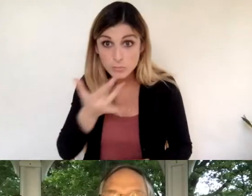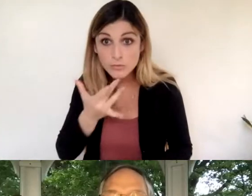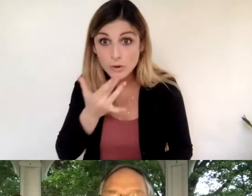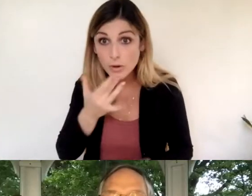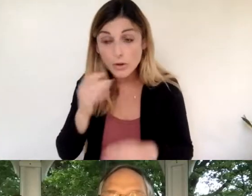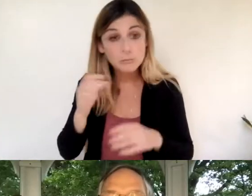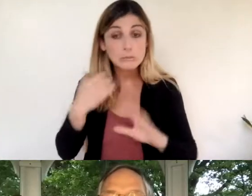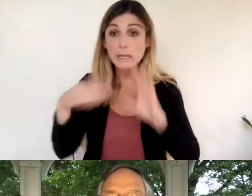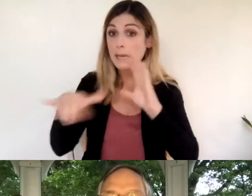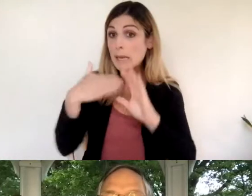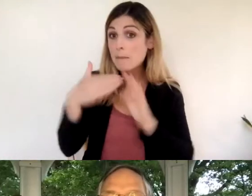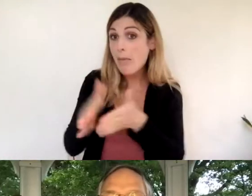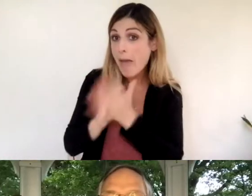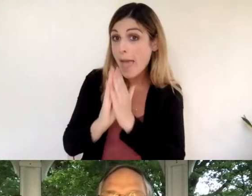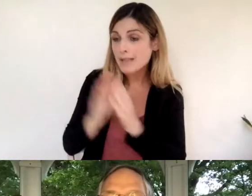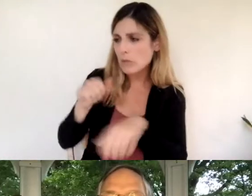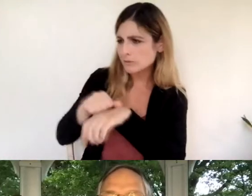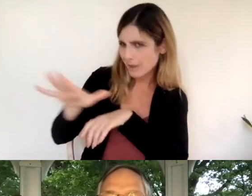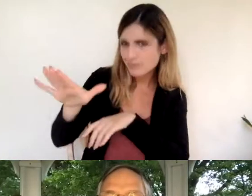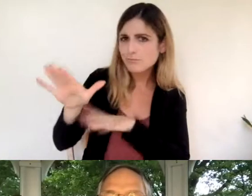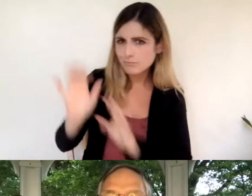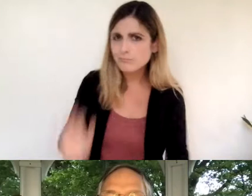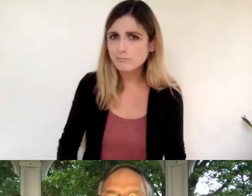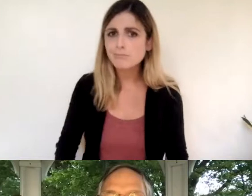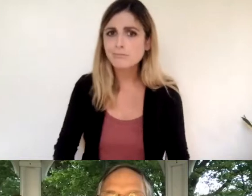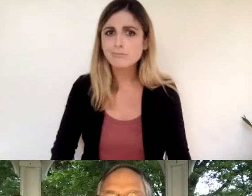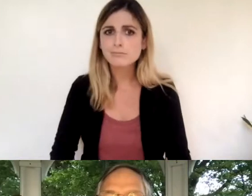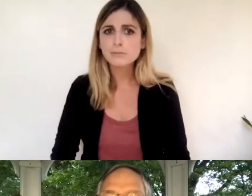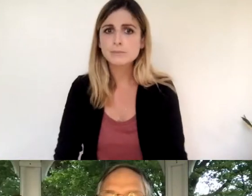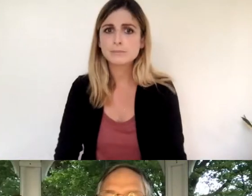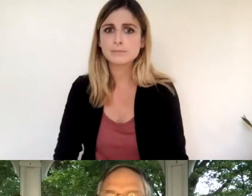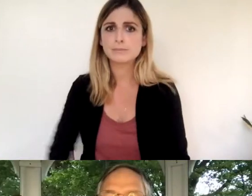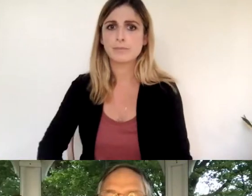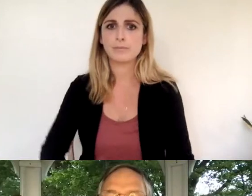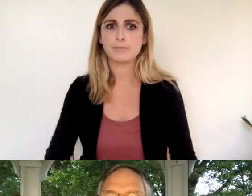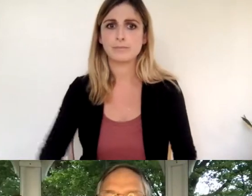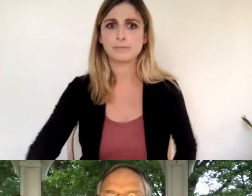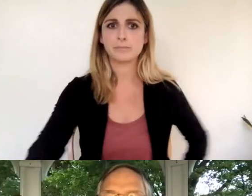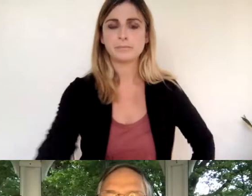me, I'd be happy to send it to you. Mm-hmm. Let's see here.